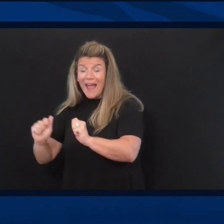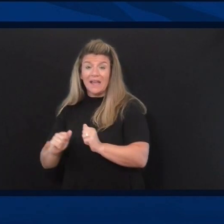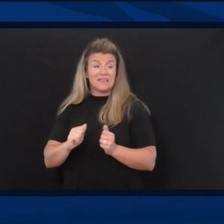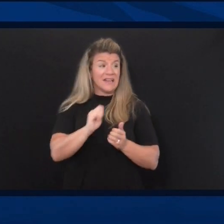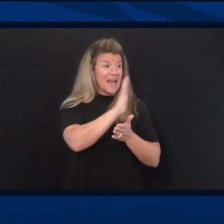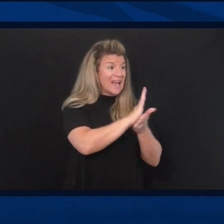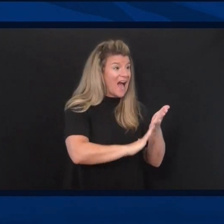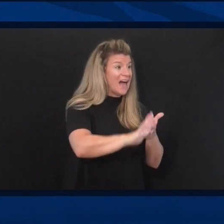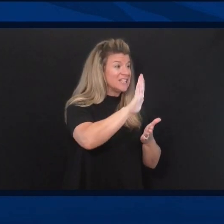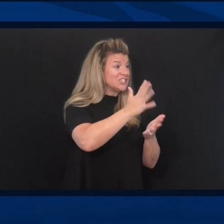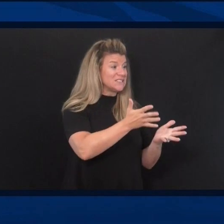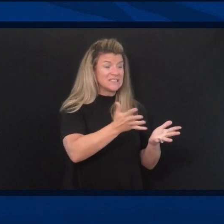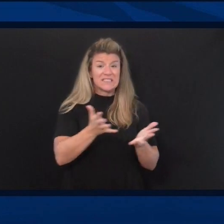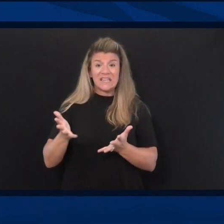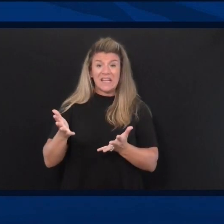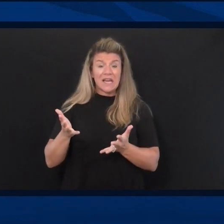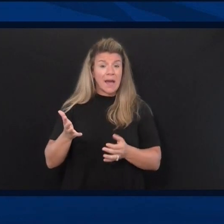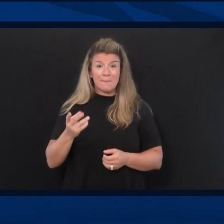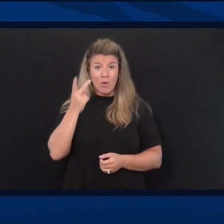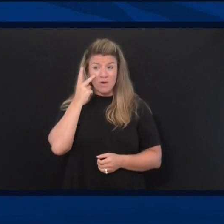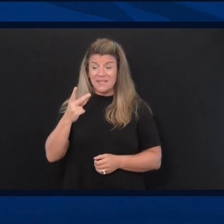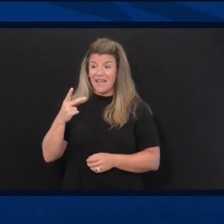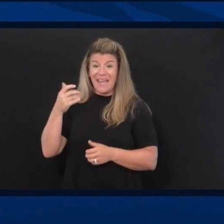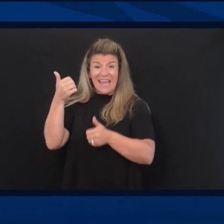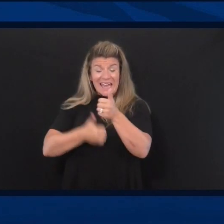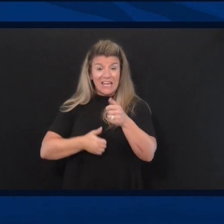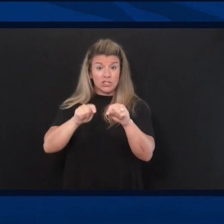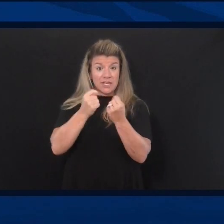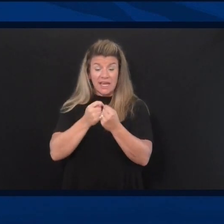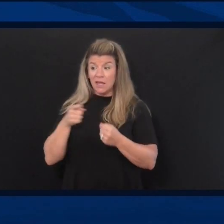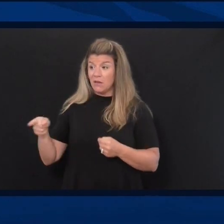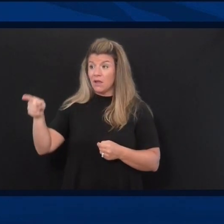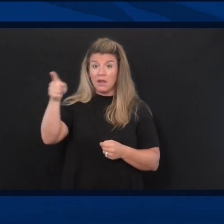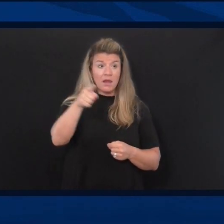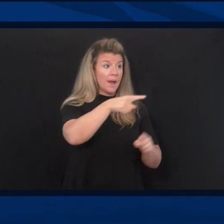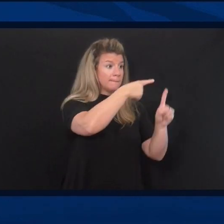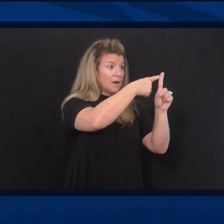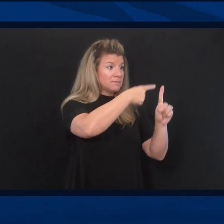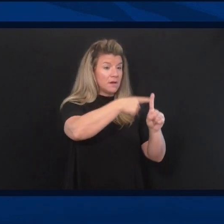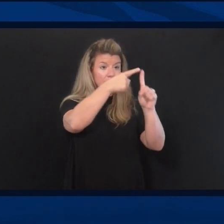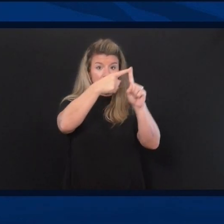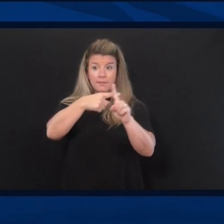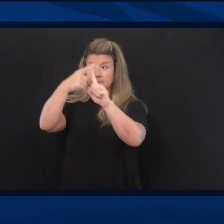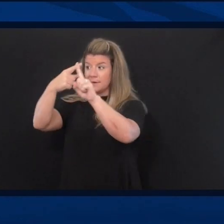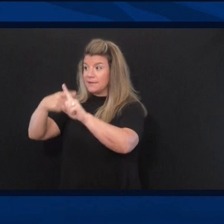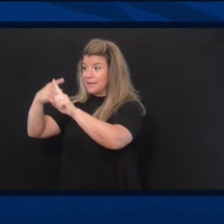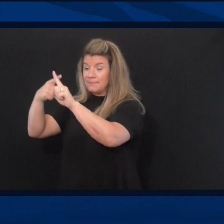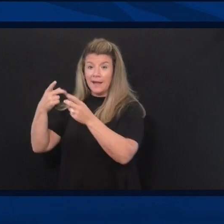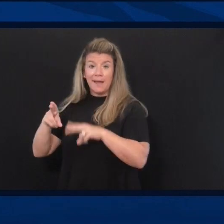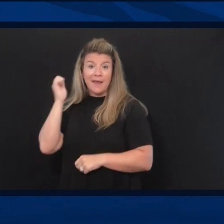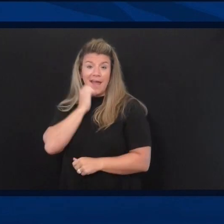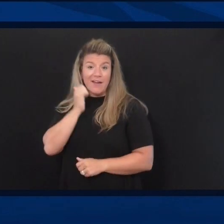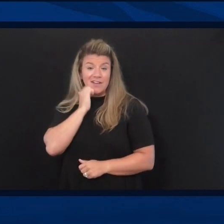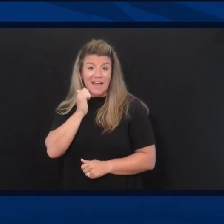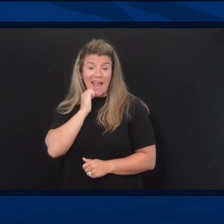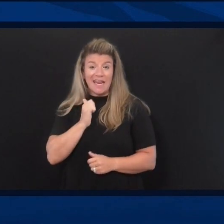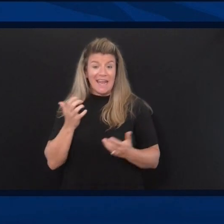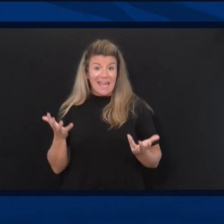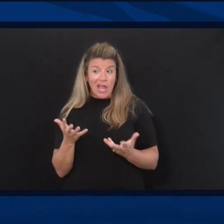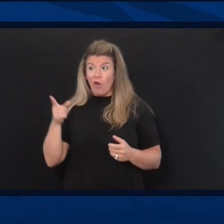Yes, this is Steve Adams of Ogden Newspapers, and this is a question for the governor. And I feel like I ask this every